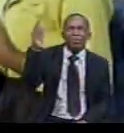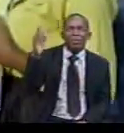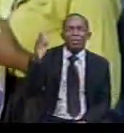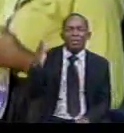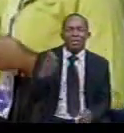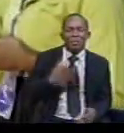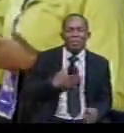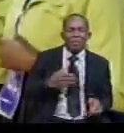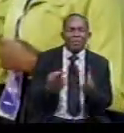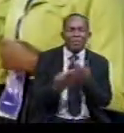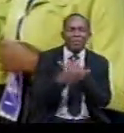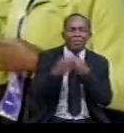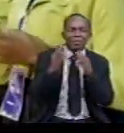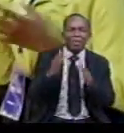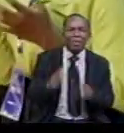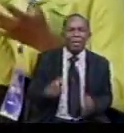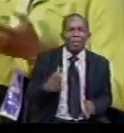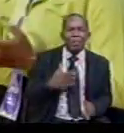Redeemer,